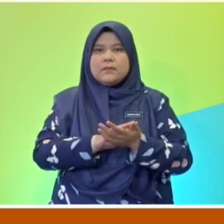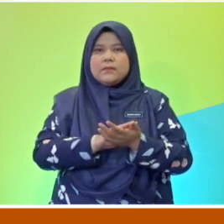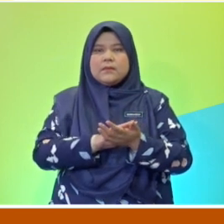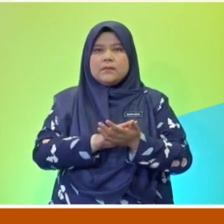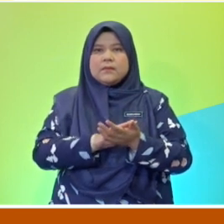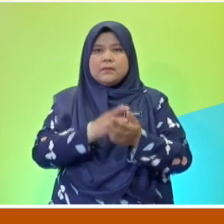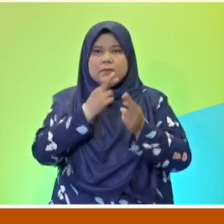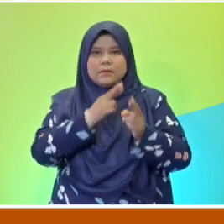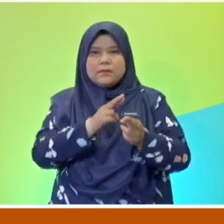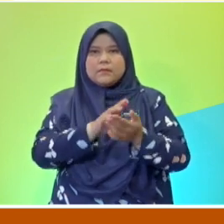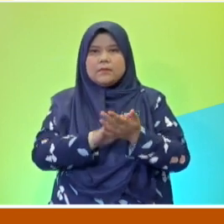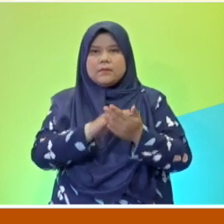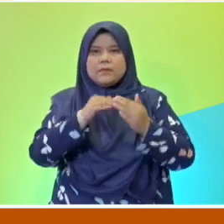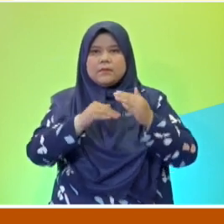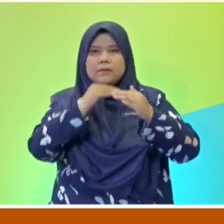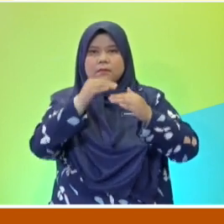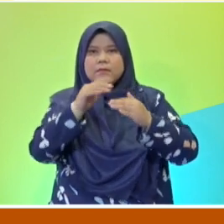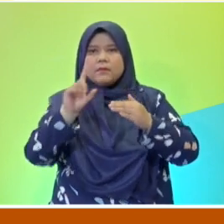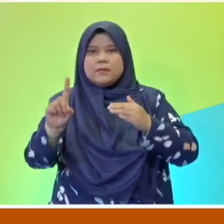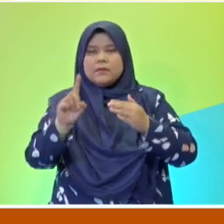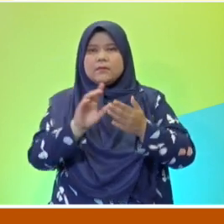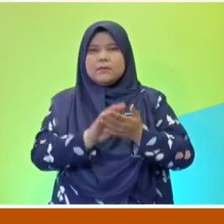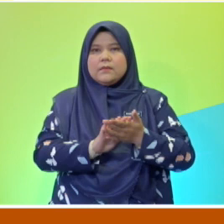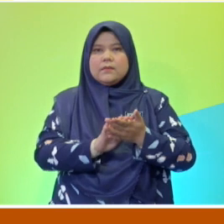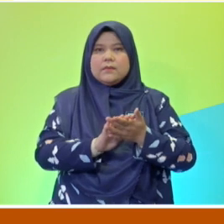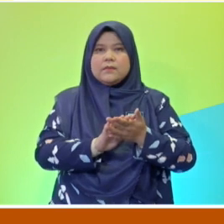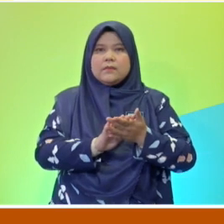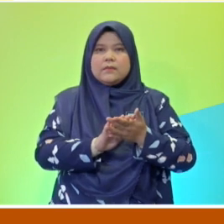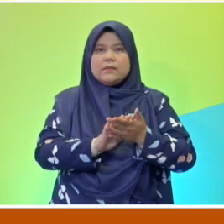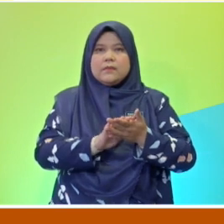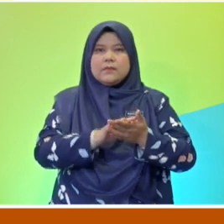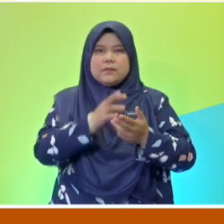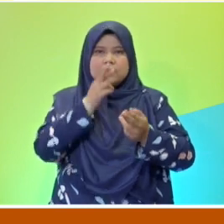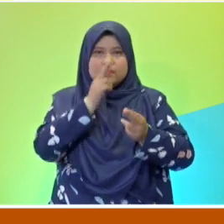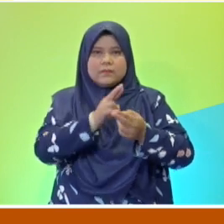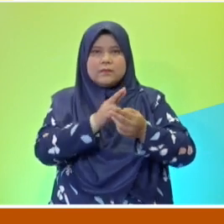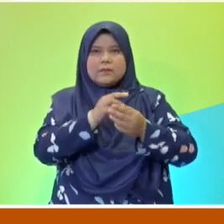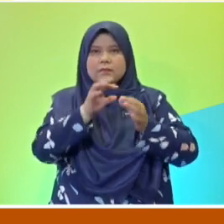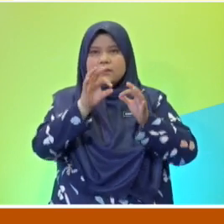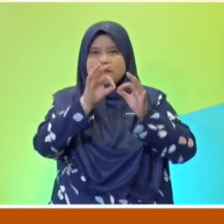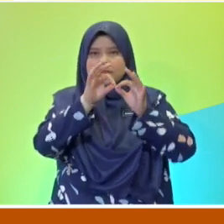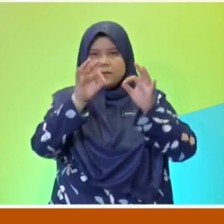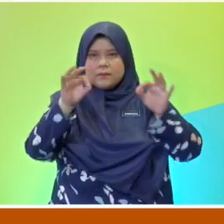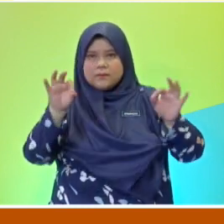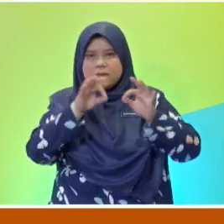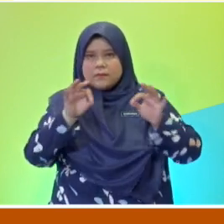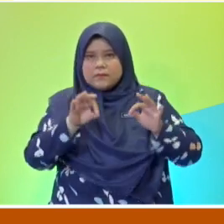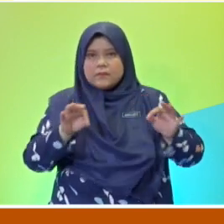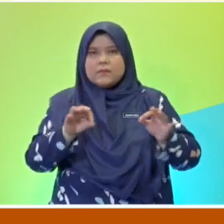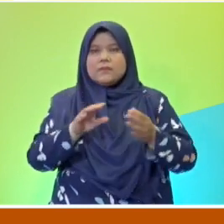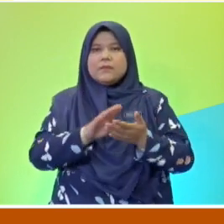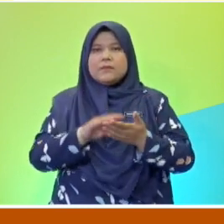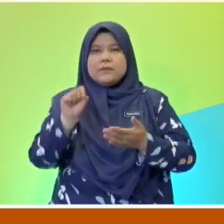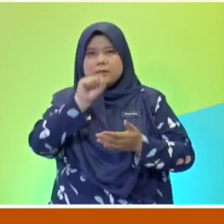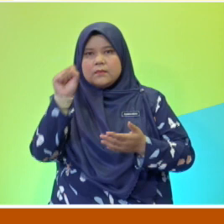there are 8 MCQ questions by referring to short text. Alright. Okay, so this part